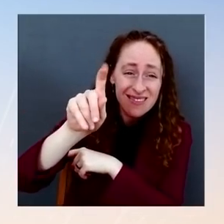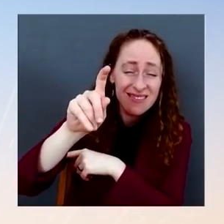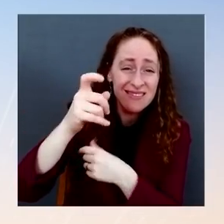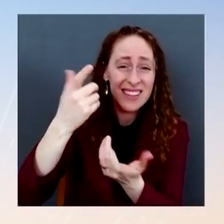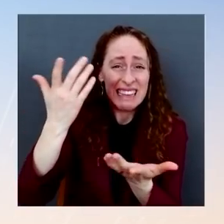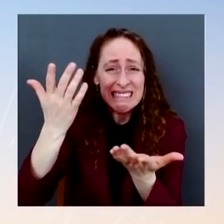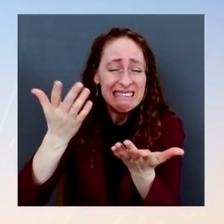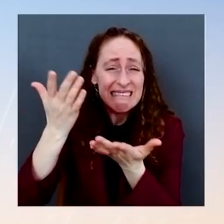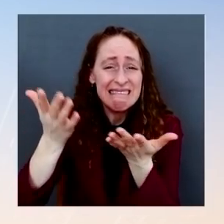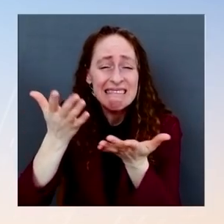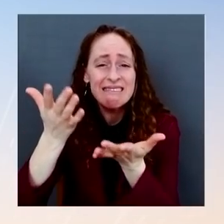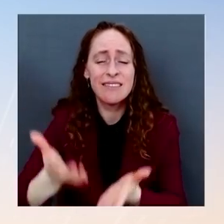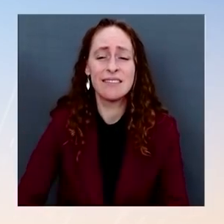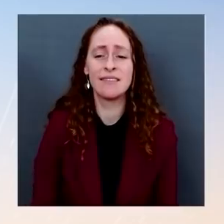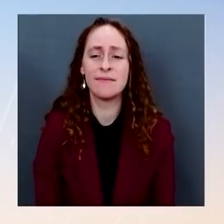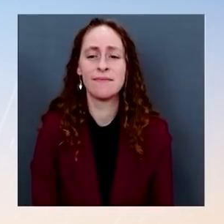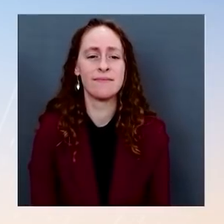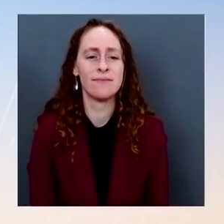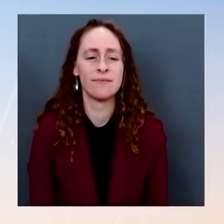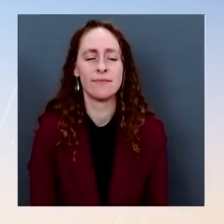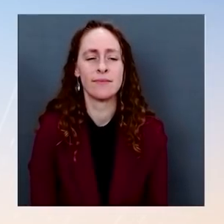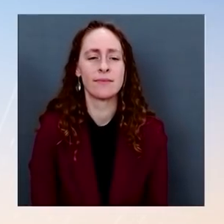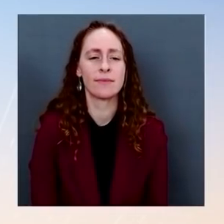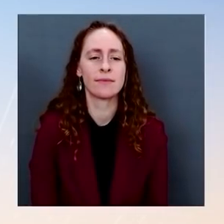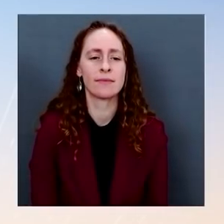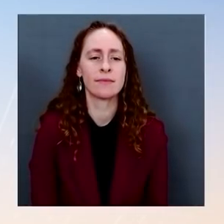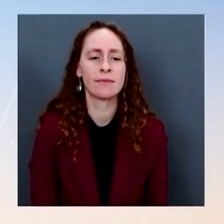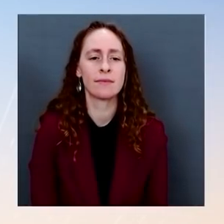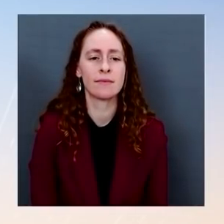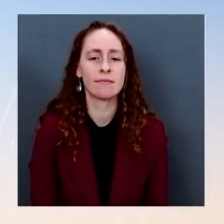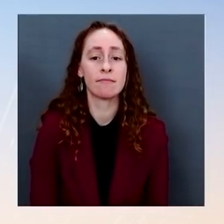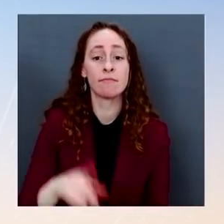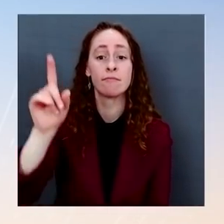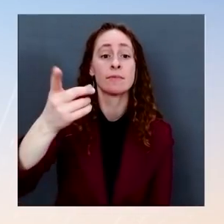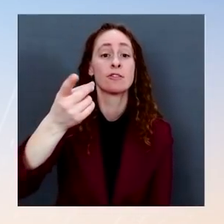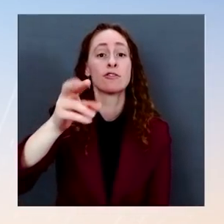get vaccinated, to take necessary precautions. But certainly,